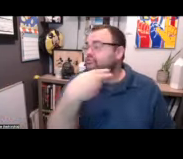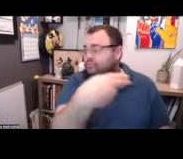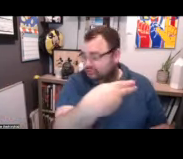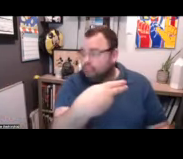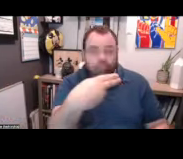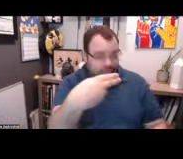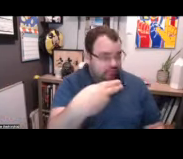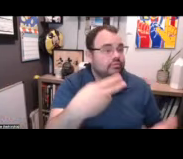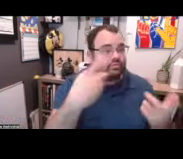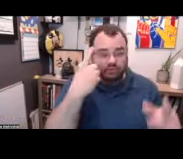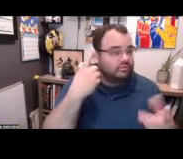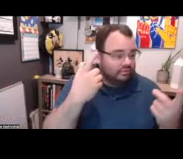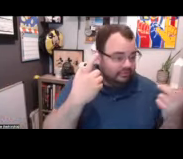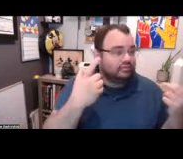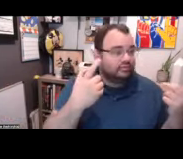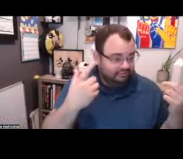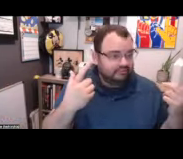LAR.